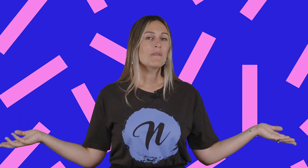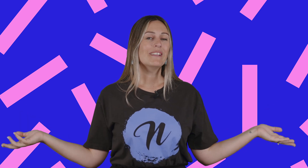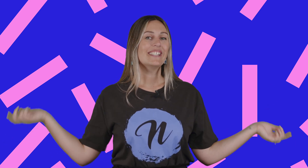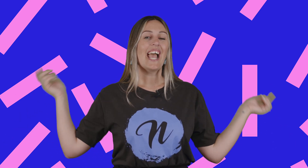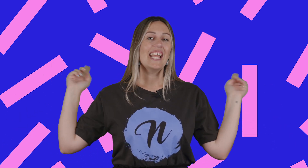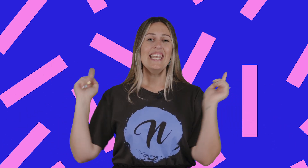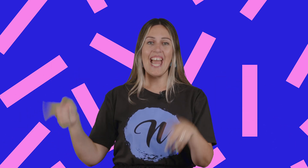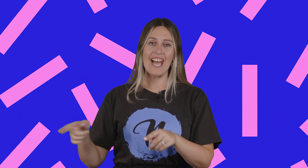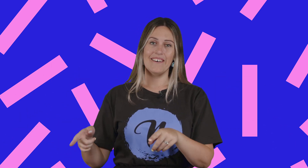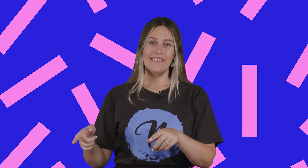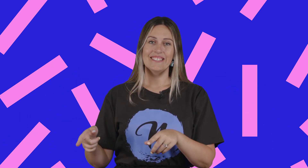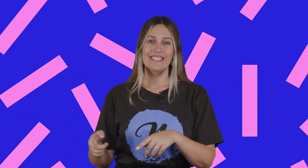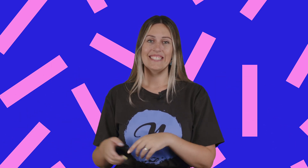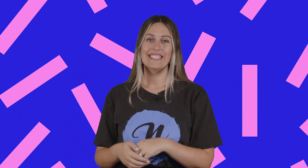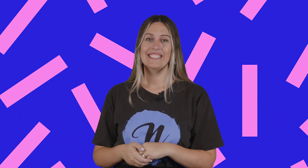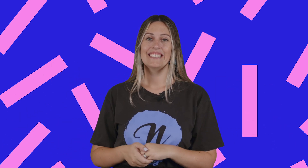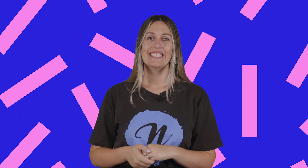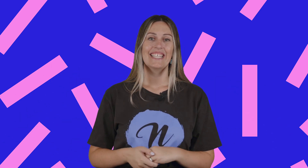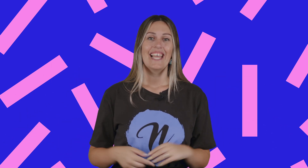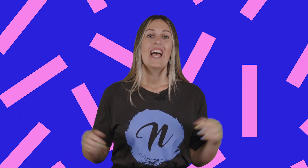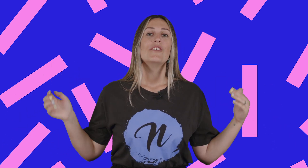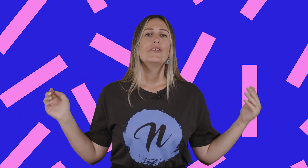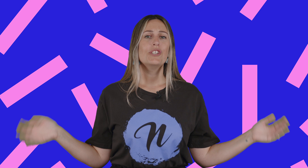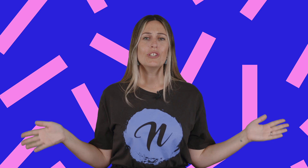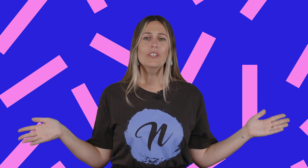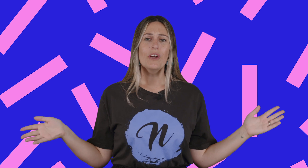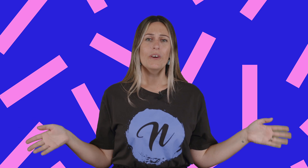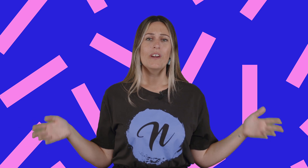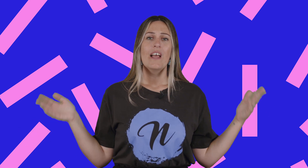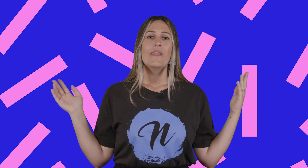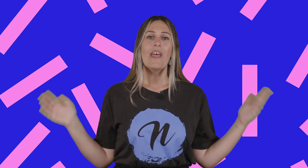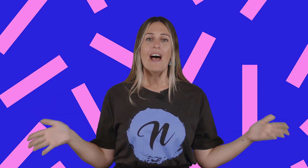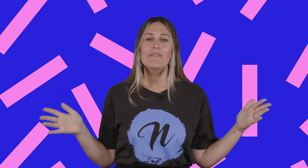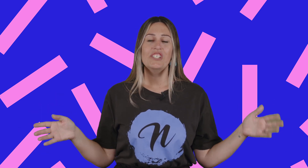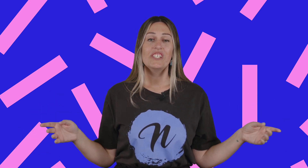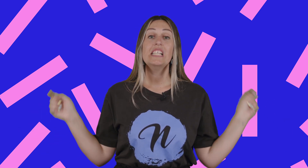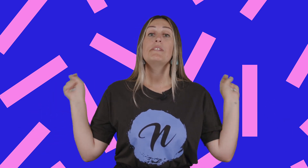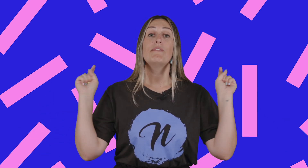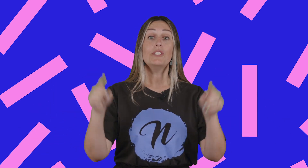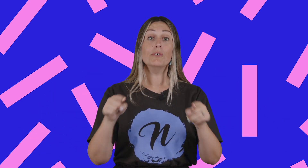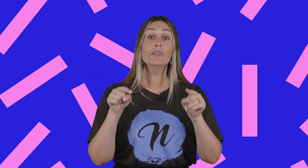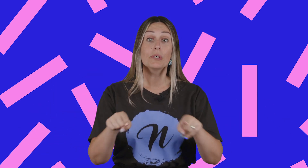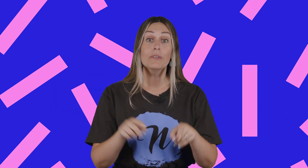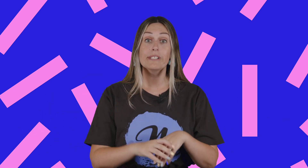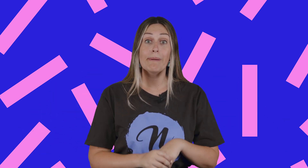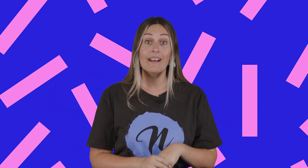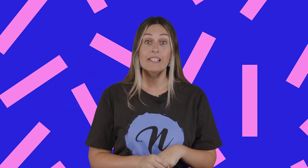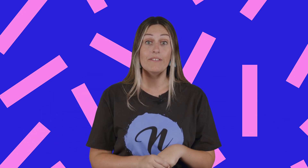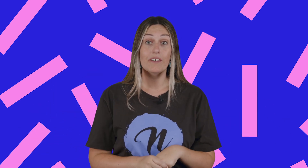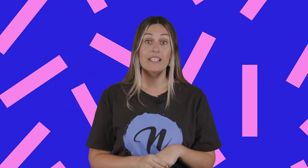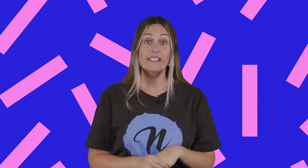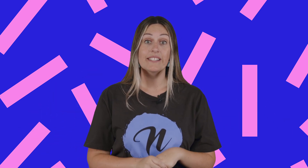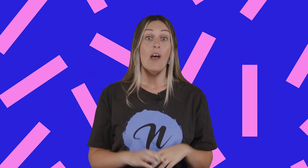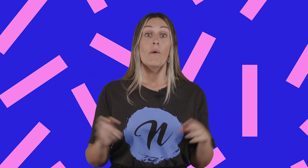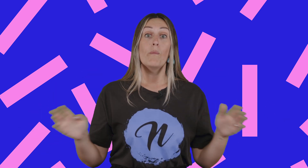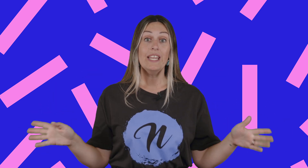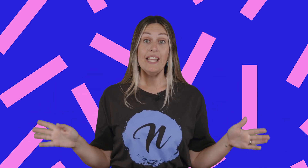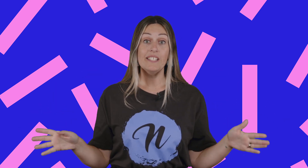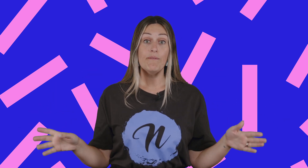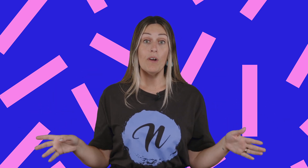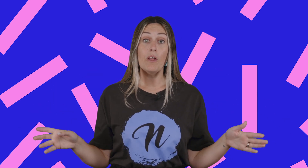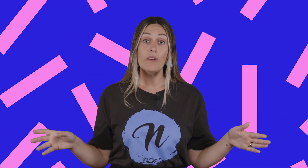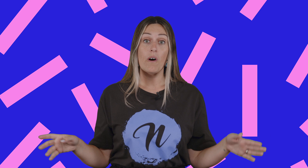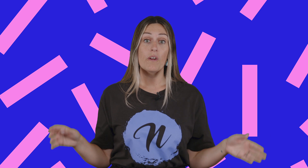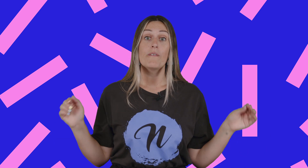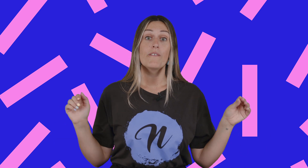Can everyone say now? Do you know that vision is for you too, Sprouts and Rockets? We